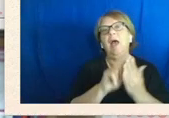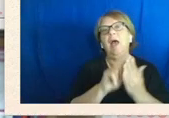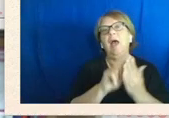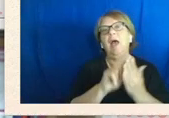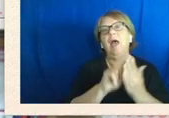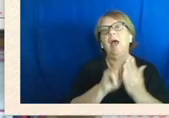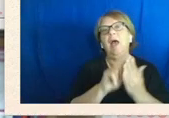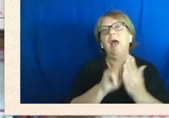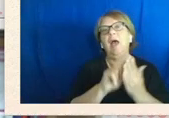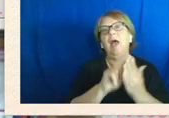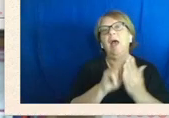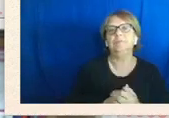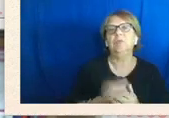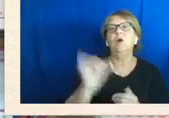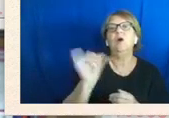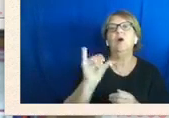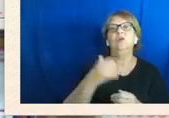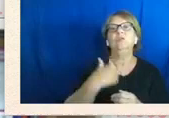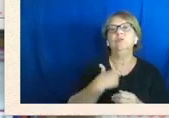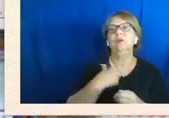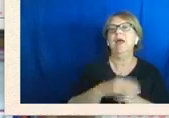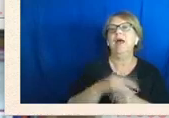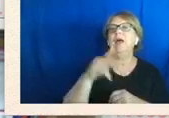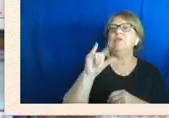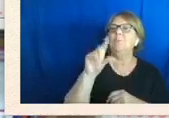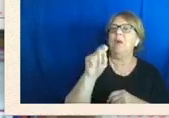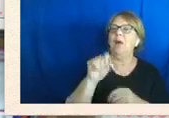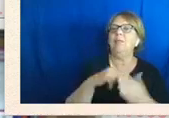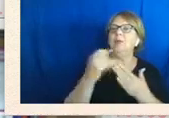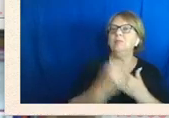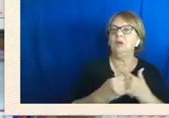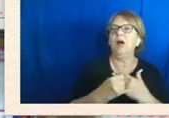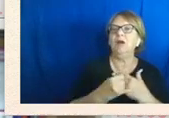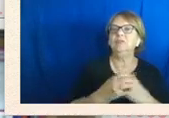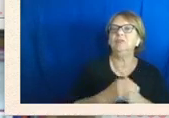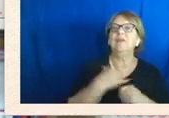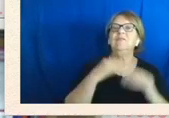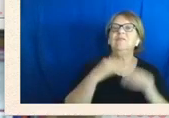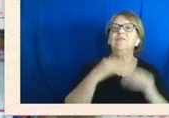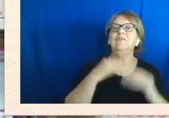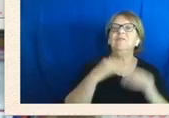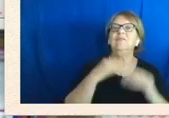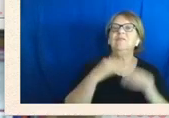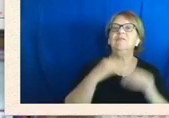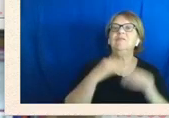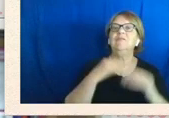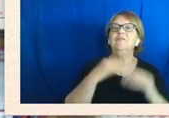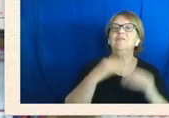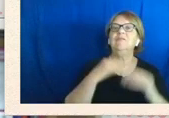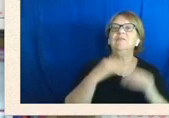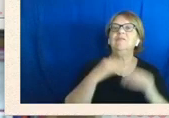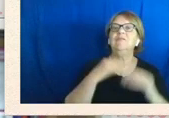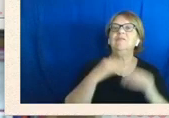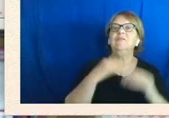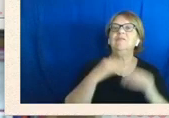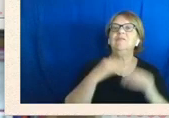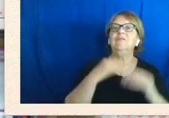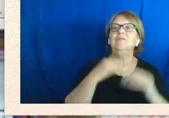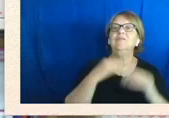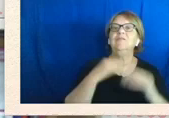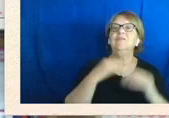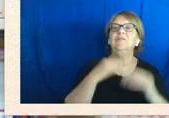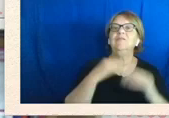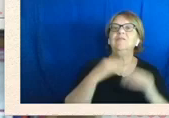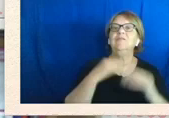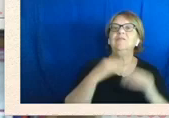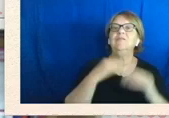have a pilot project that we have an Equal Justice Fellow, Viviana, who assists in that process